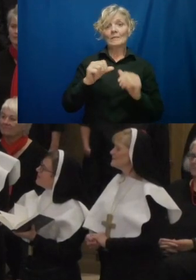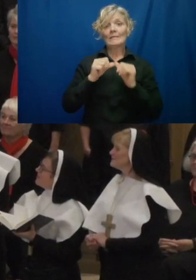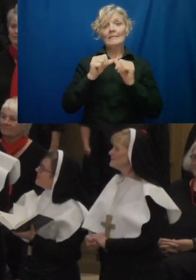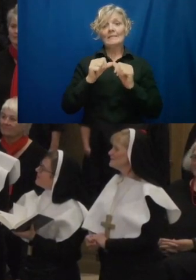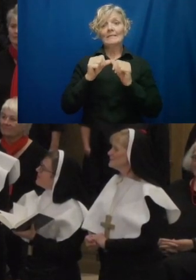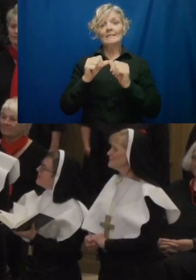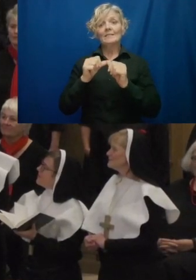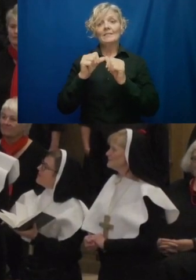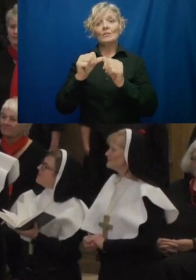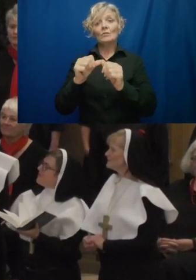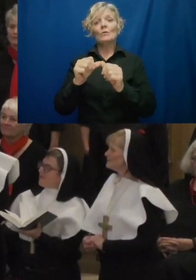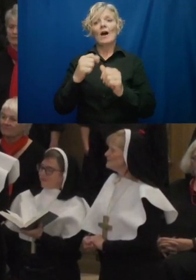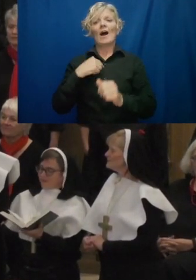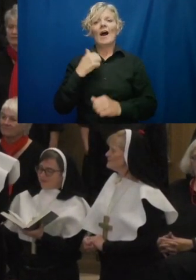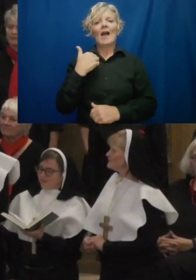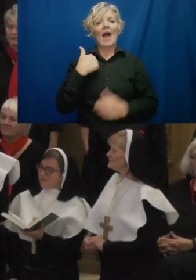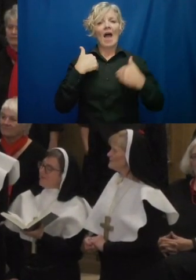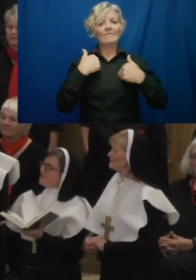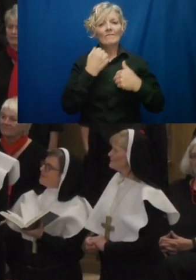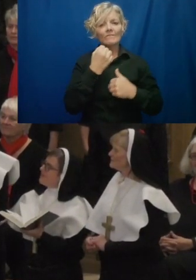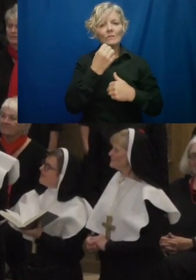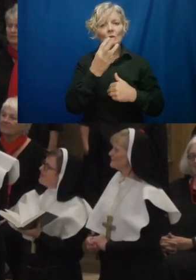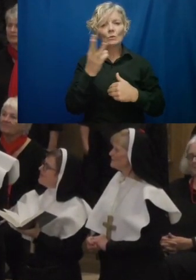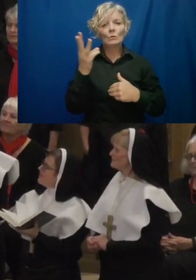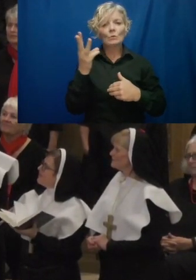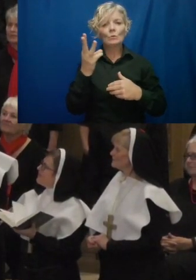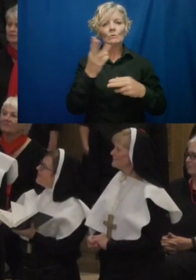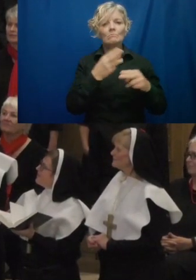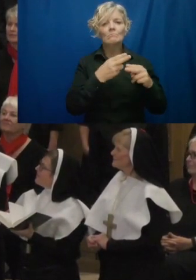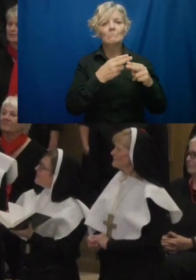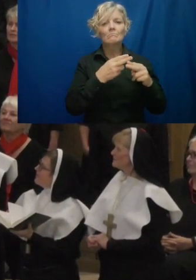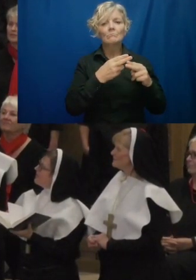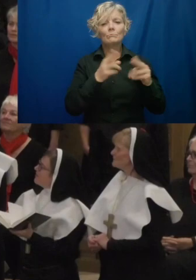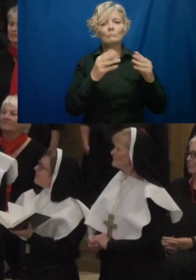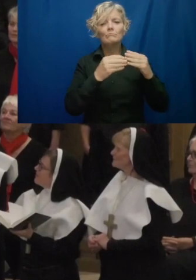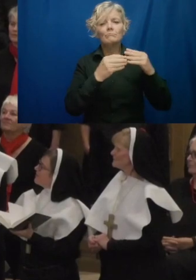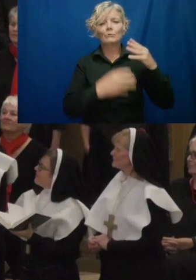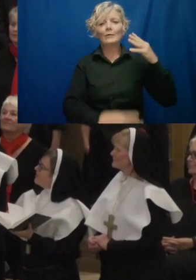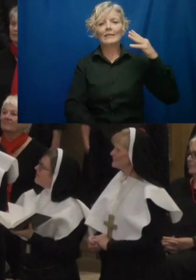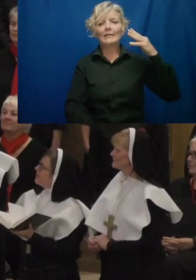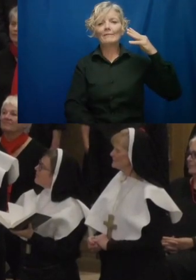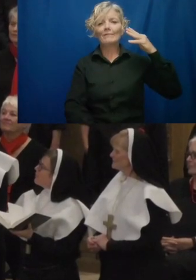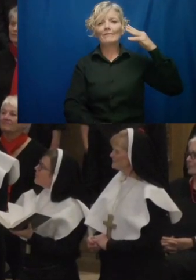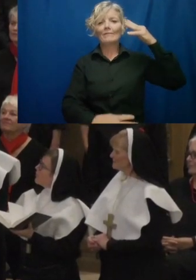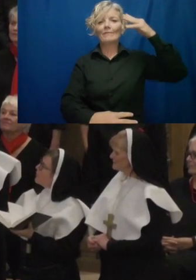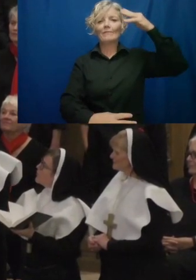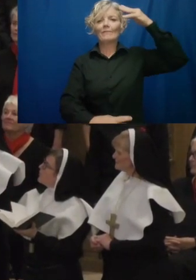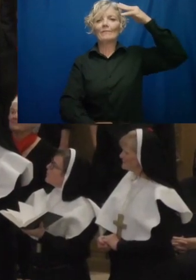we continue, I have a few